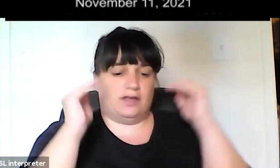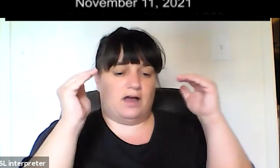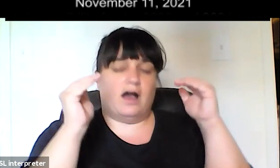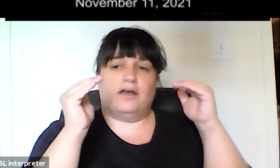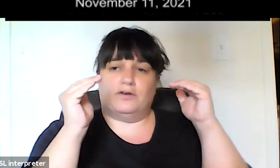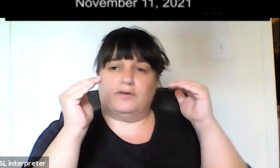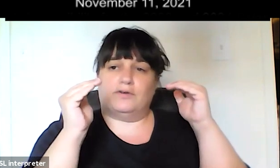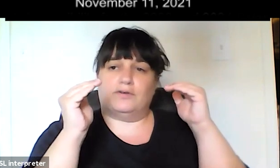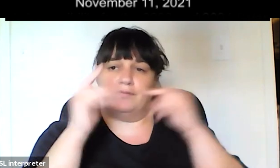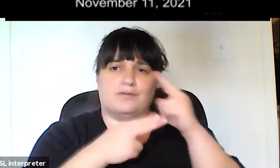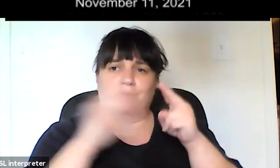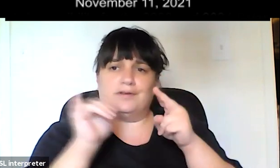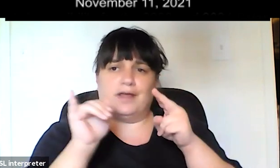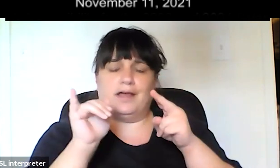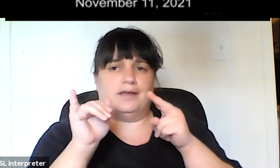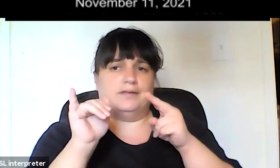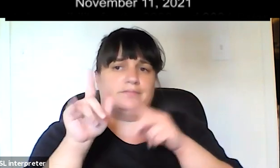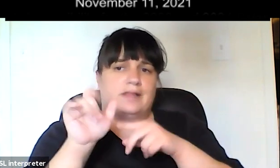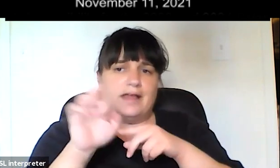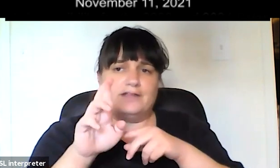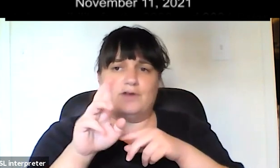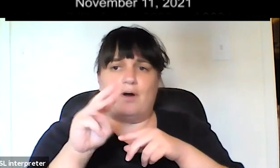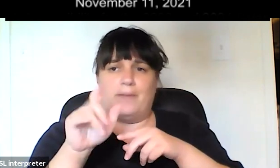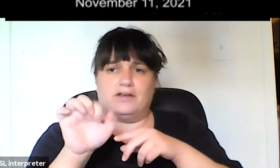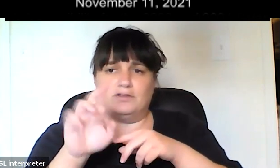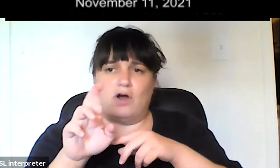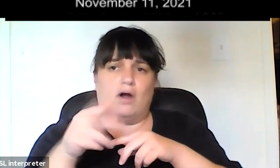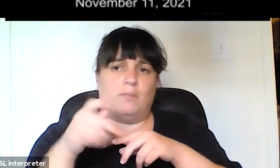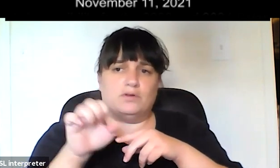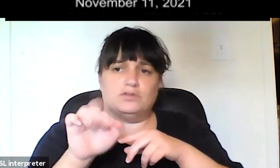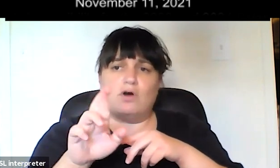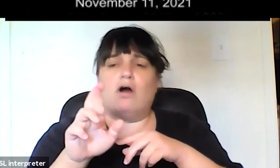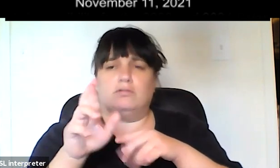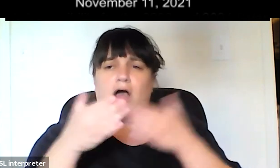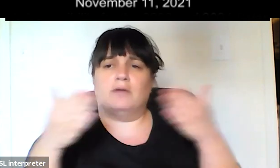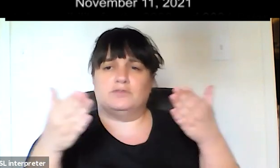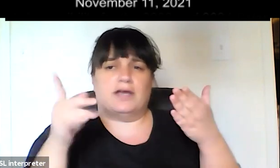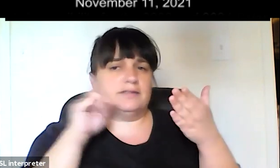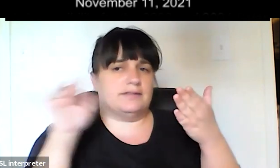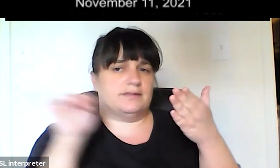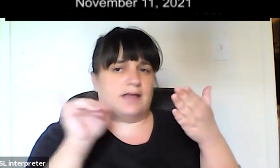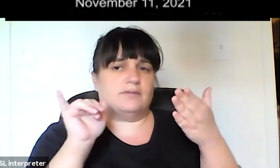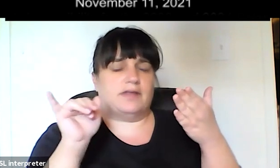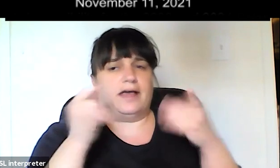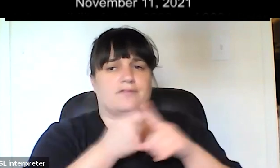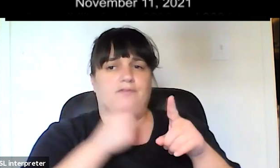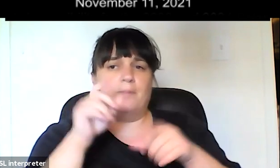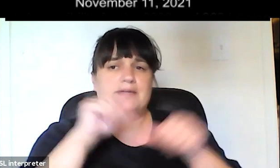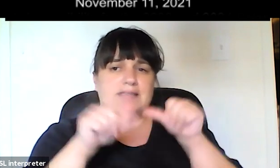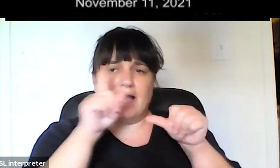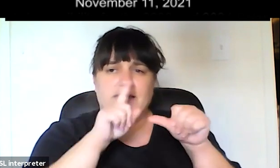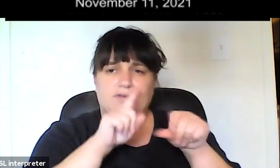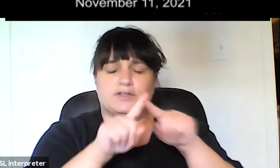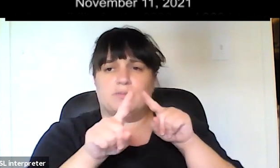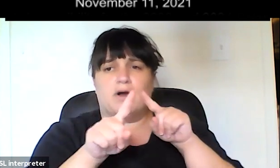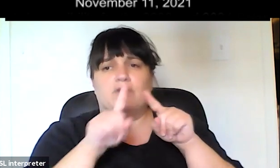universe where things like quasars, blazars, magnetars, and pulsars, these objects that sound like they're from science fiction but are